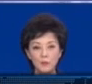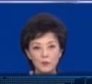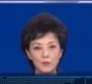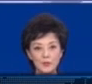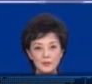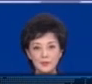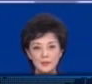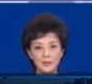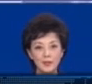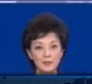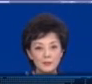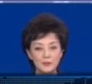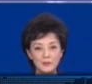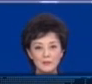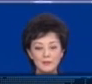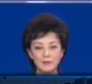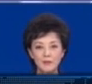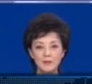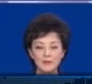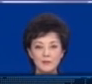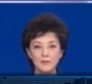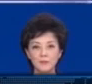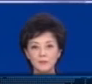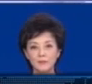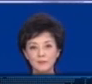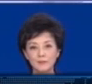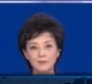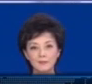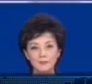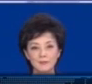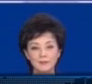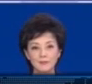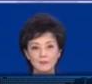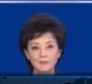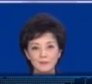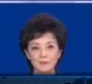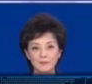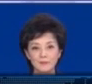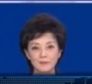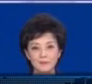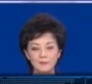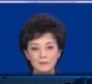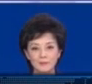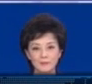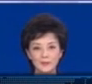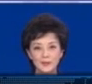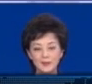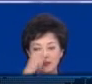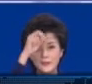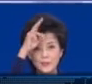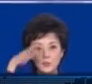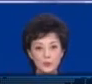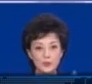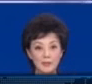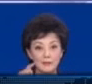are building the first defense line for the COVID-19. We are actually saving time for the world to fight against